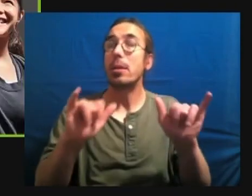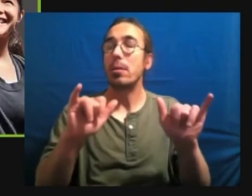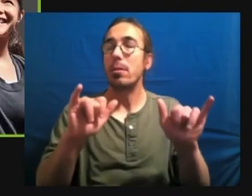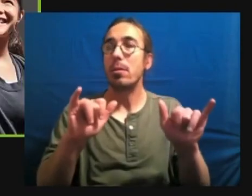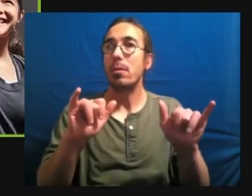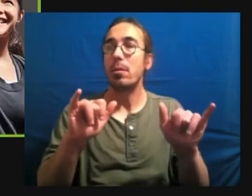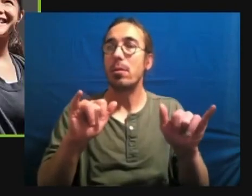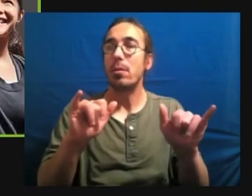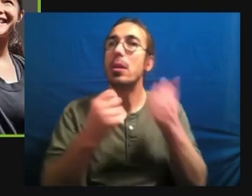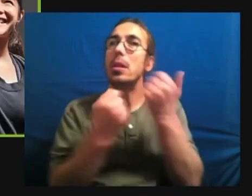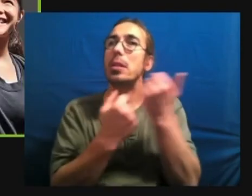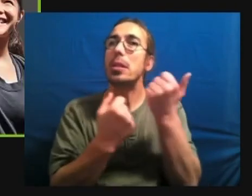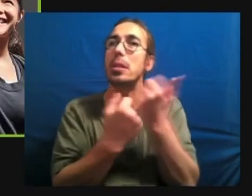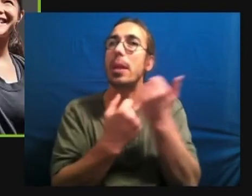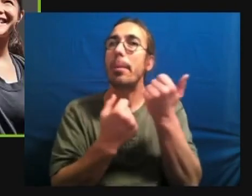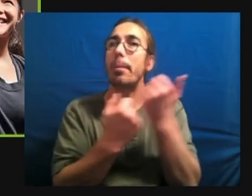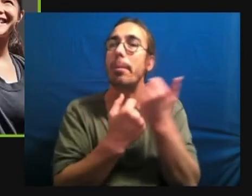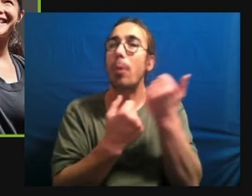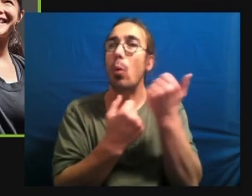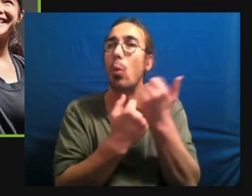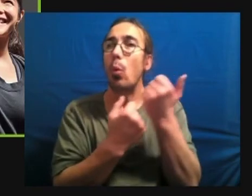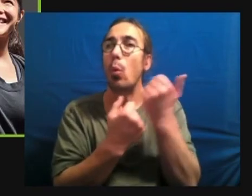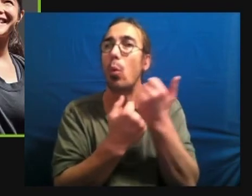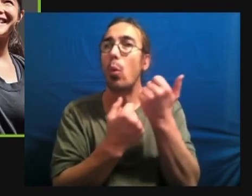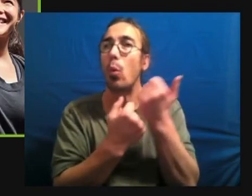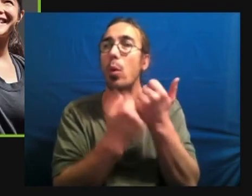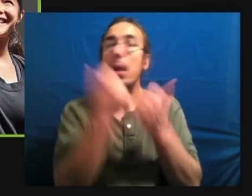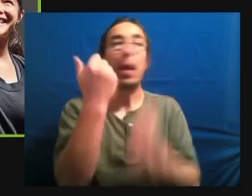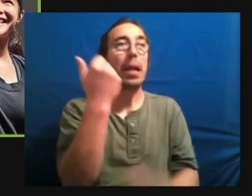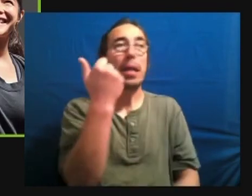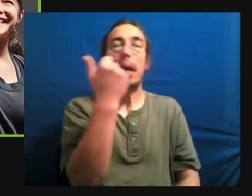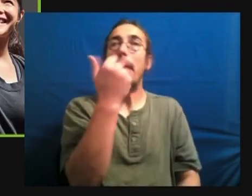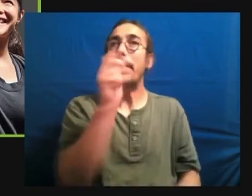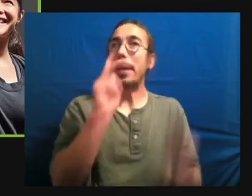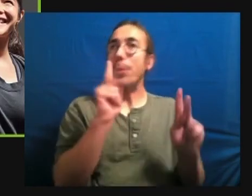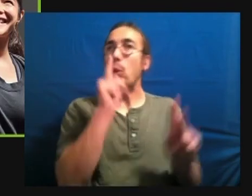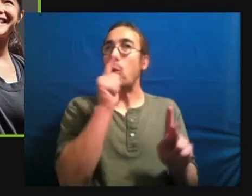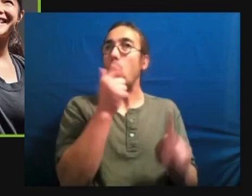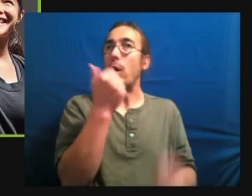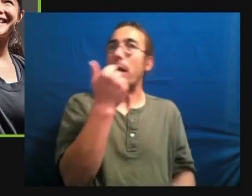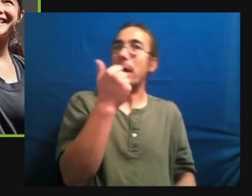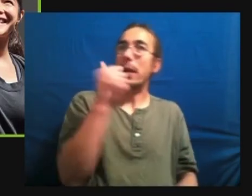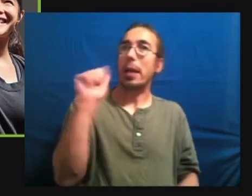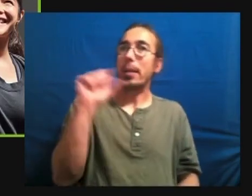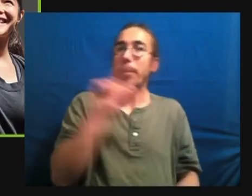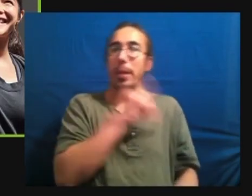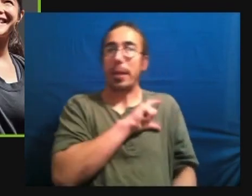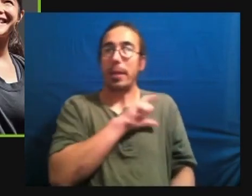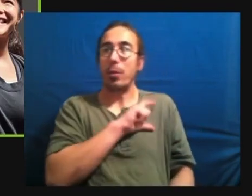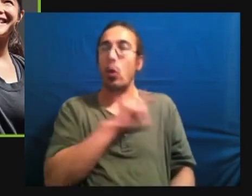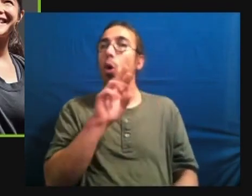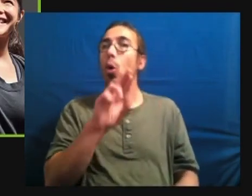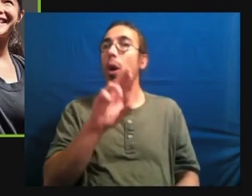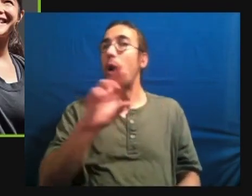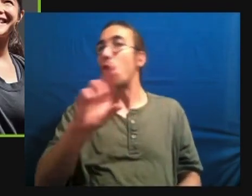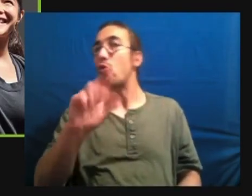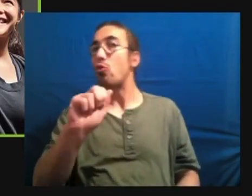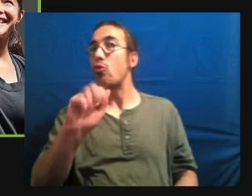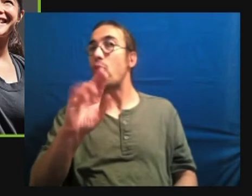support campaigns against police brutality and racism without having that zero-sum